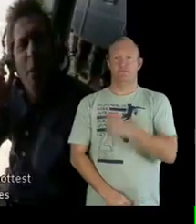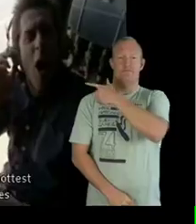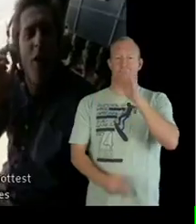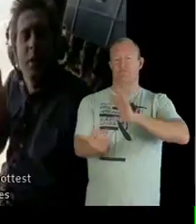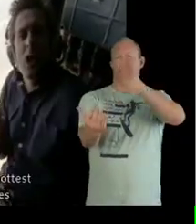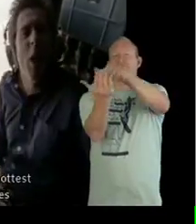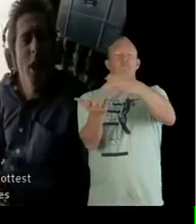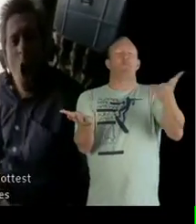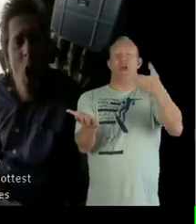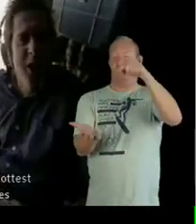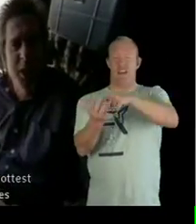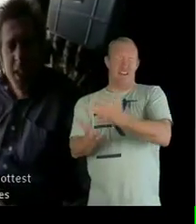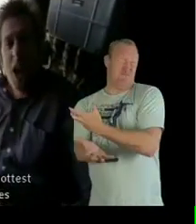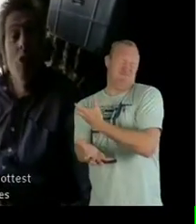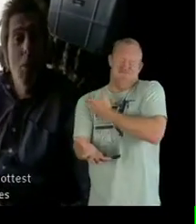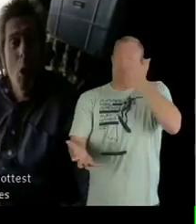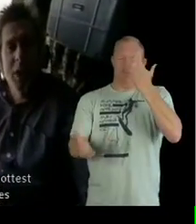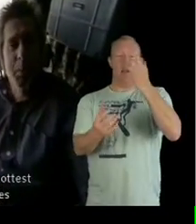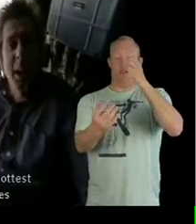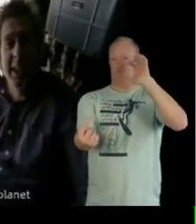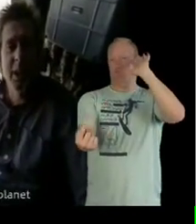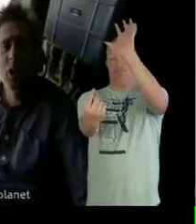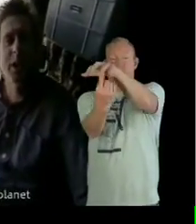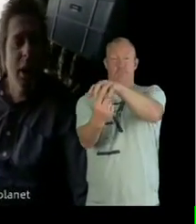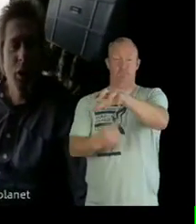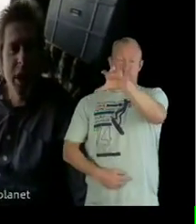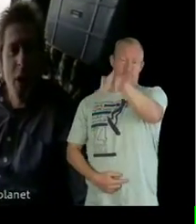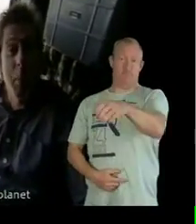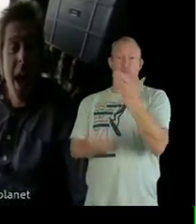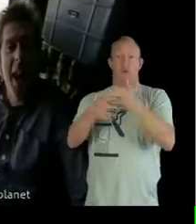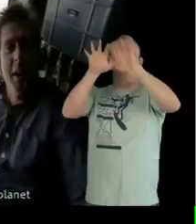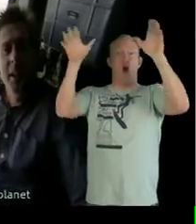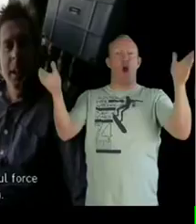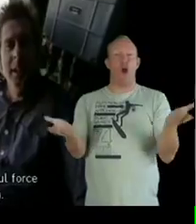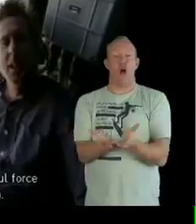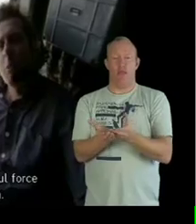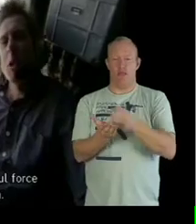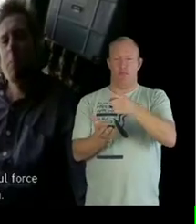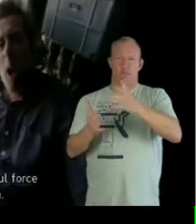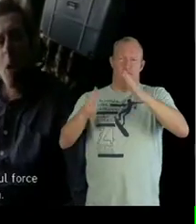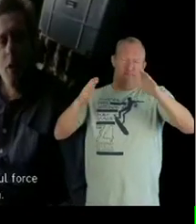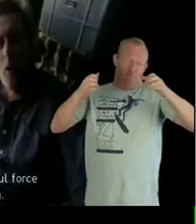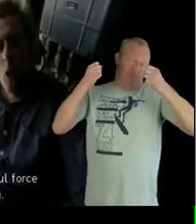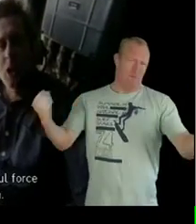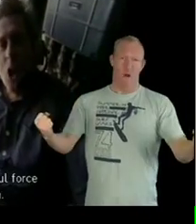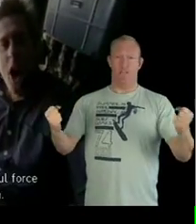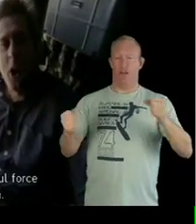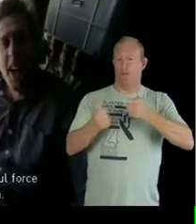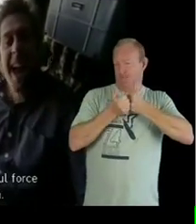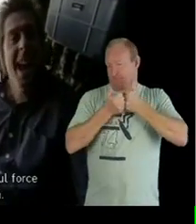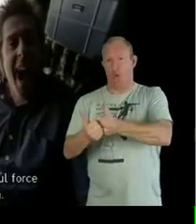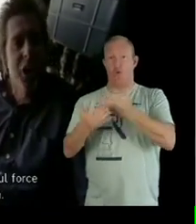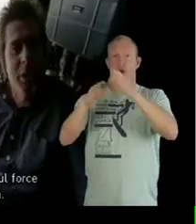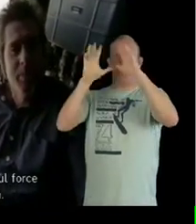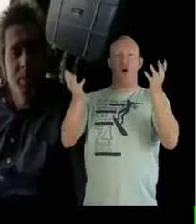I'm off to one of the hottest and remotest places on the surface of our planet to see the most powerful force on Earth